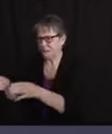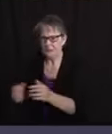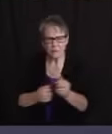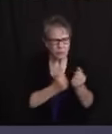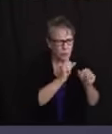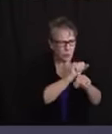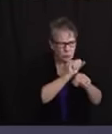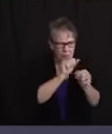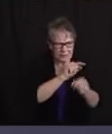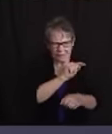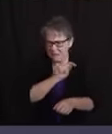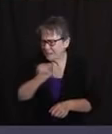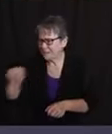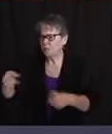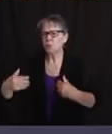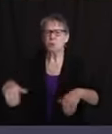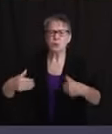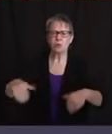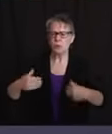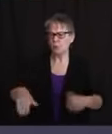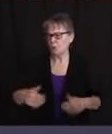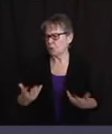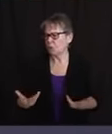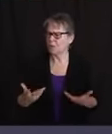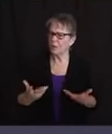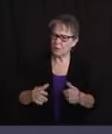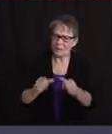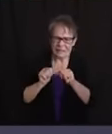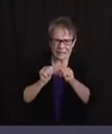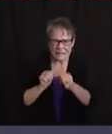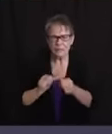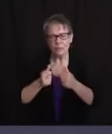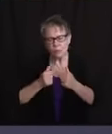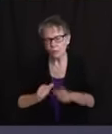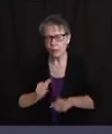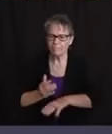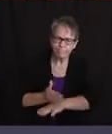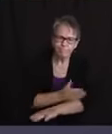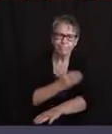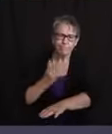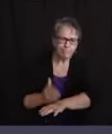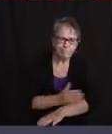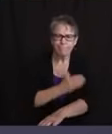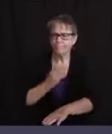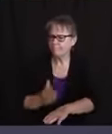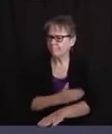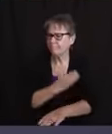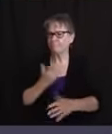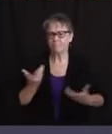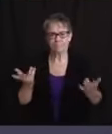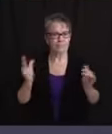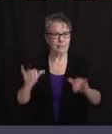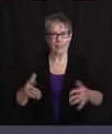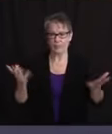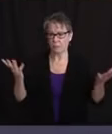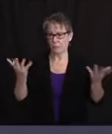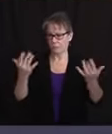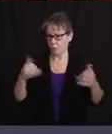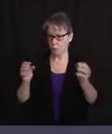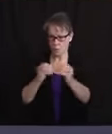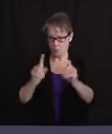And we will continue to do that. So with that, unless you've got any questions, I'm going to collect our